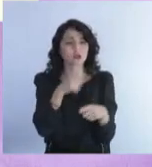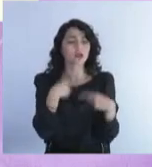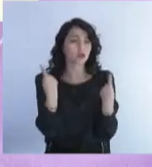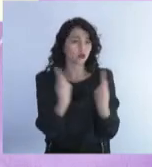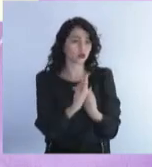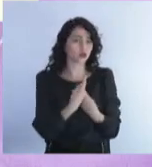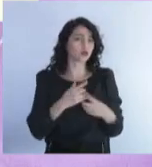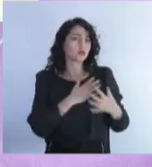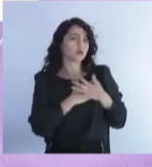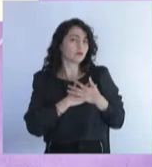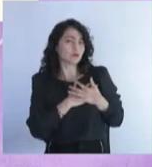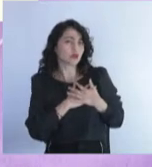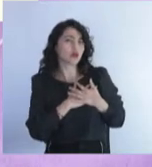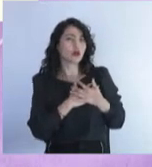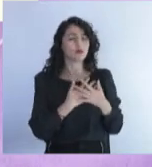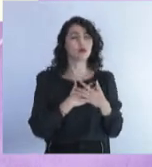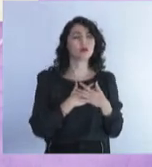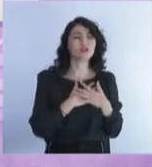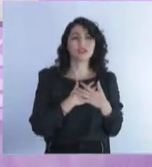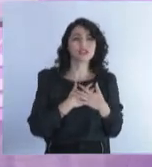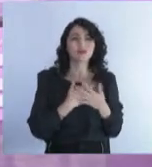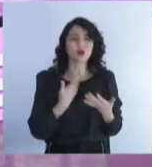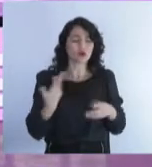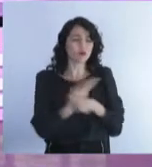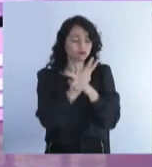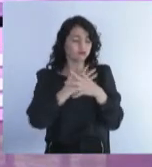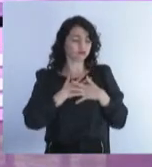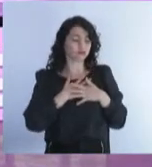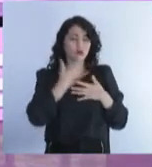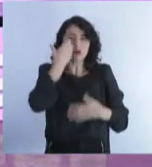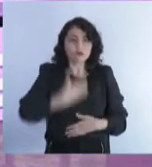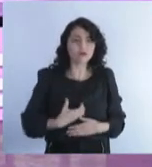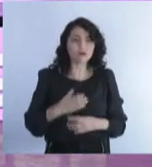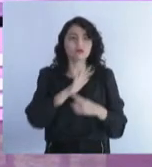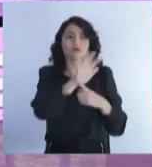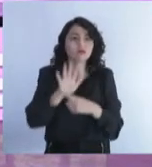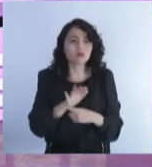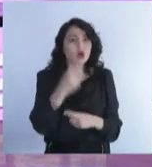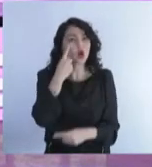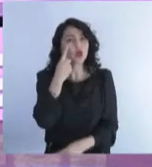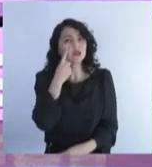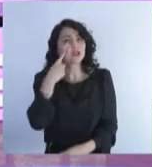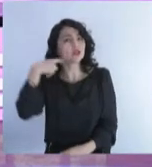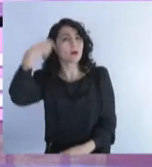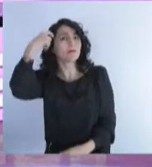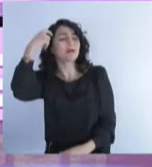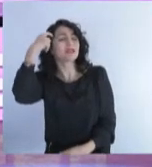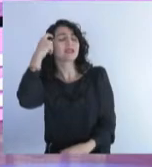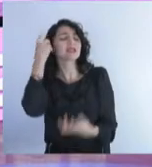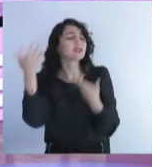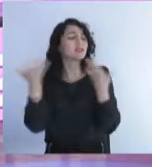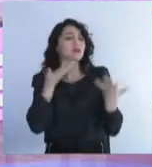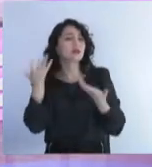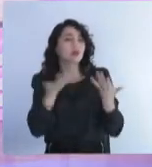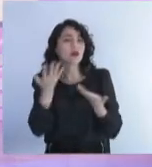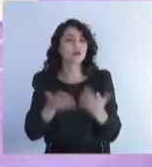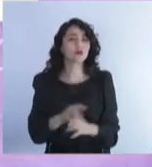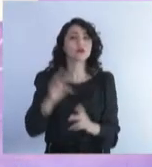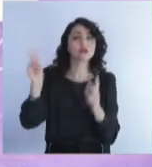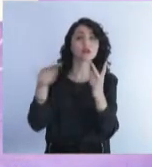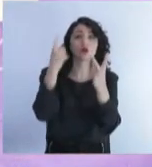we feel it, how it impacts how we can act, how we're thinking about things. Second part